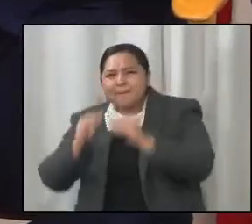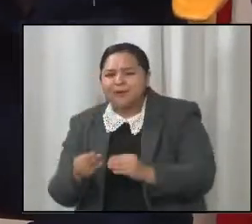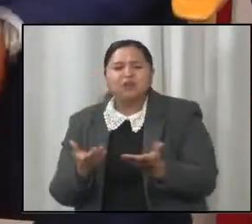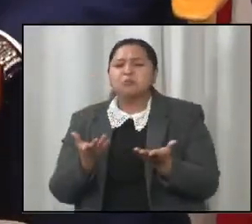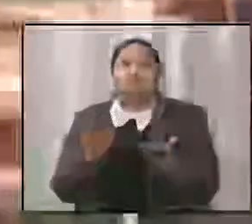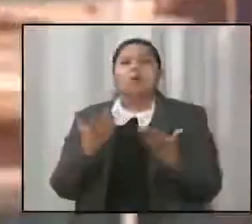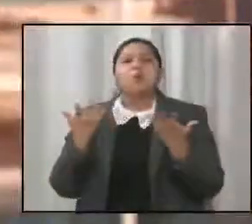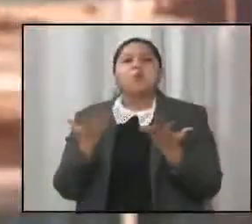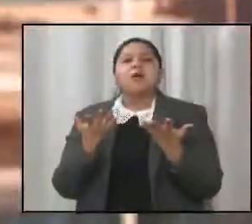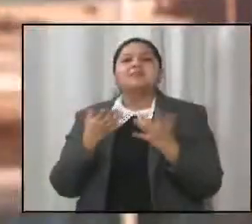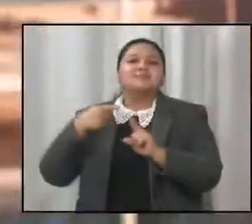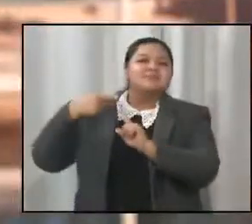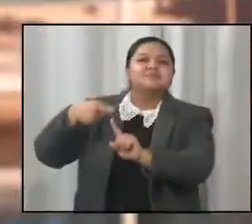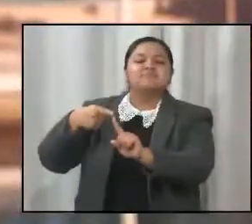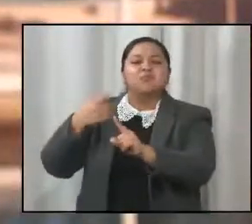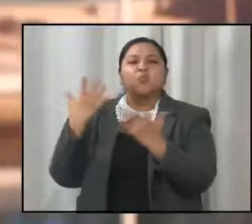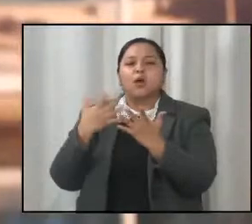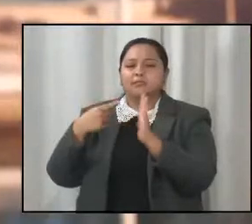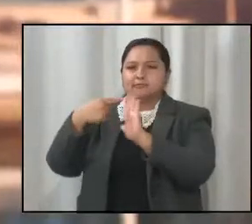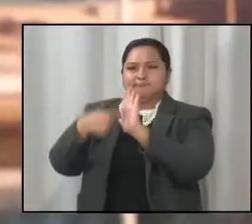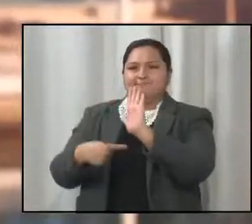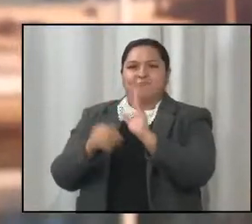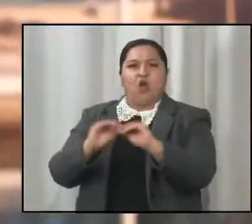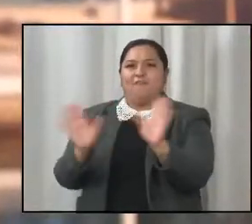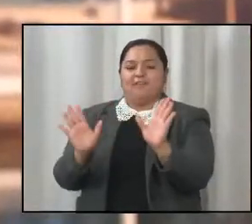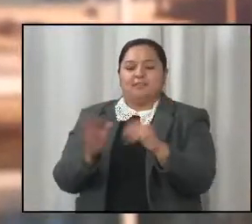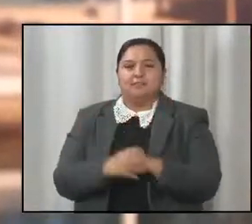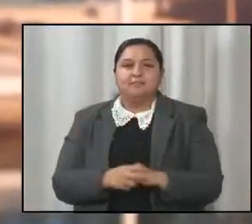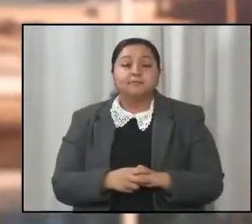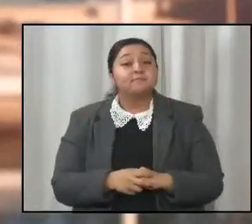do? Sure. I would say the thing that jumps out